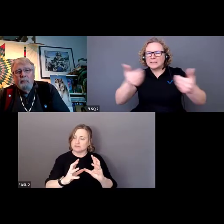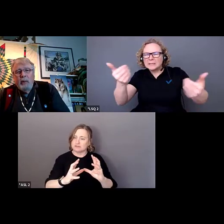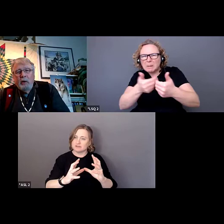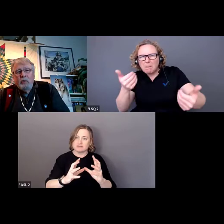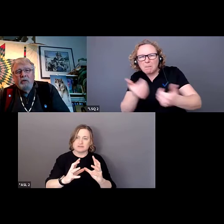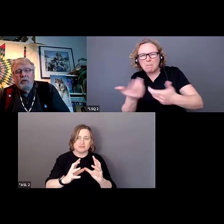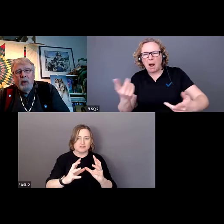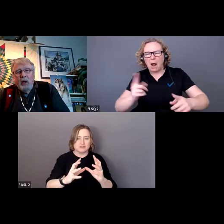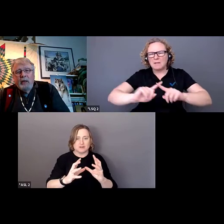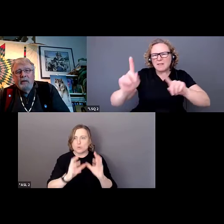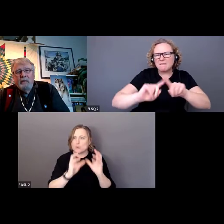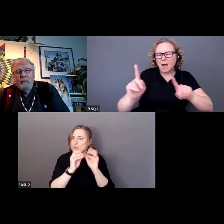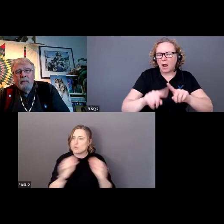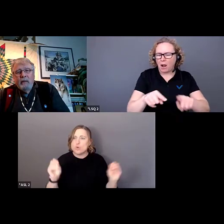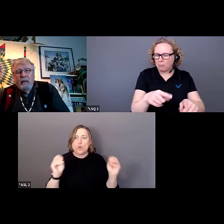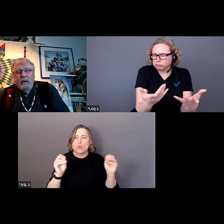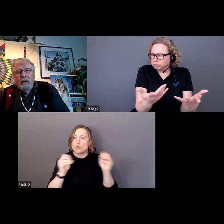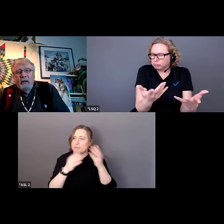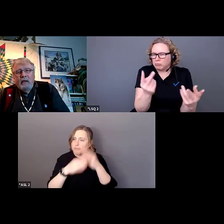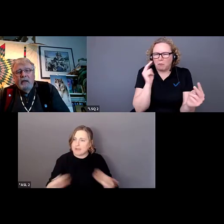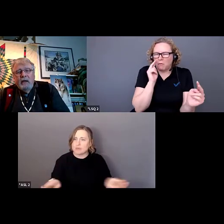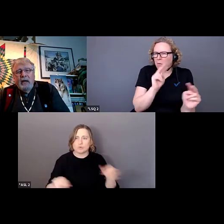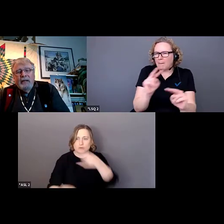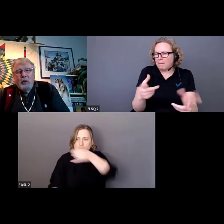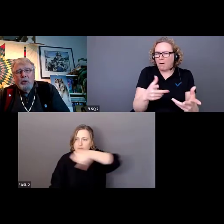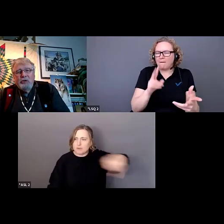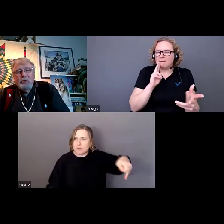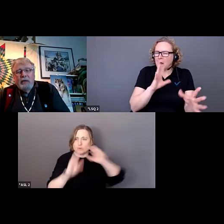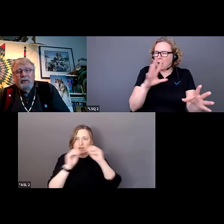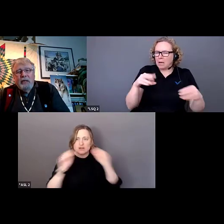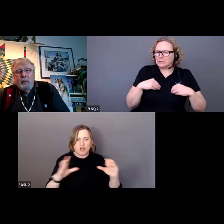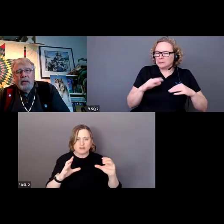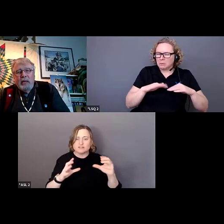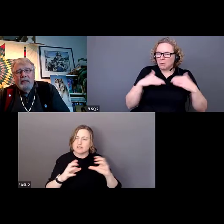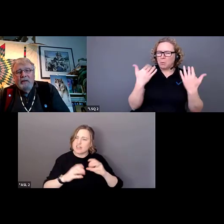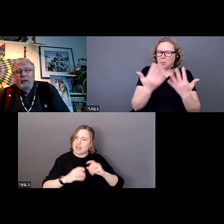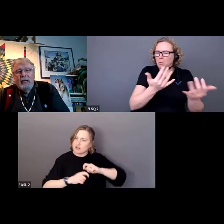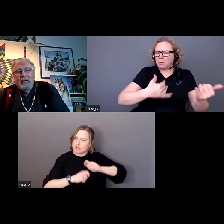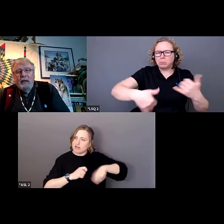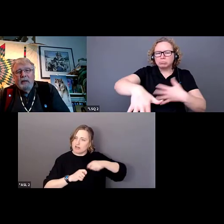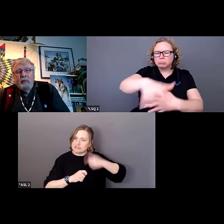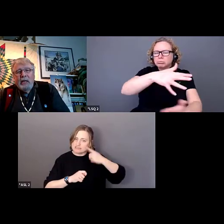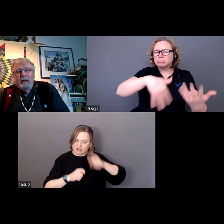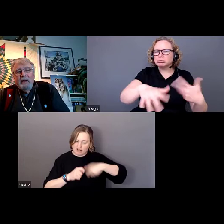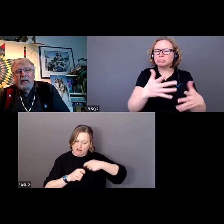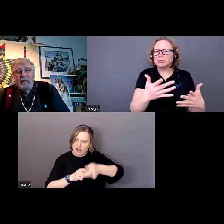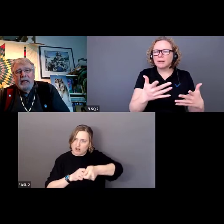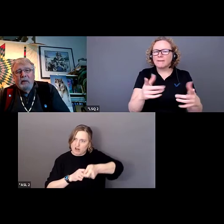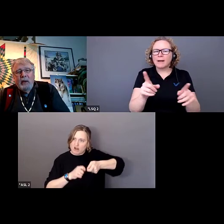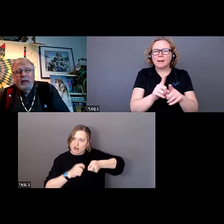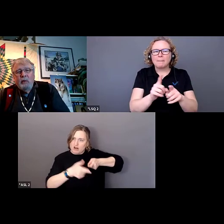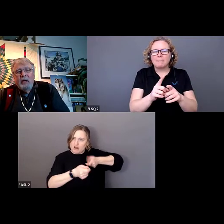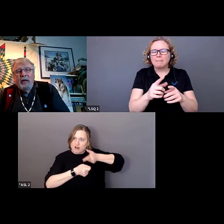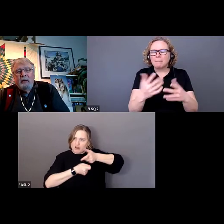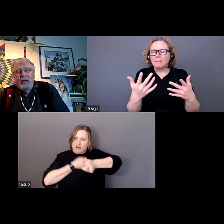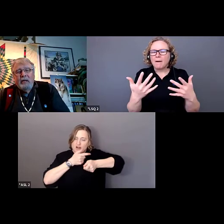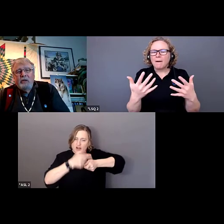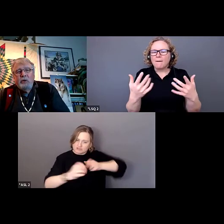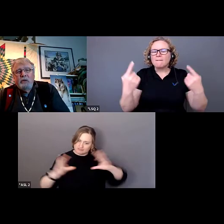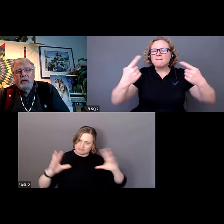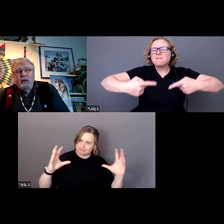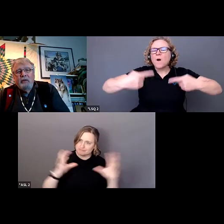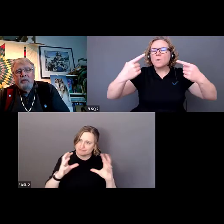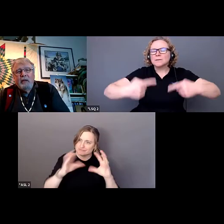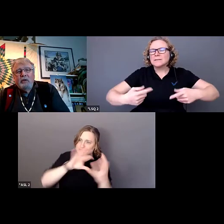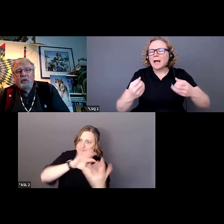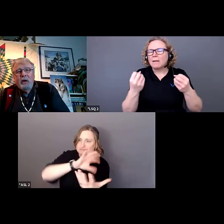no boundaries upon it. I encouraged you even at the beginning to think and begin thinking that way when I invited